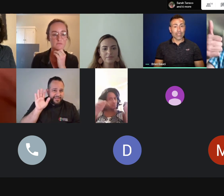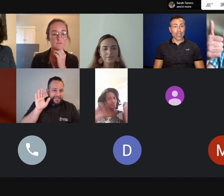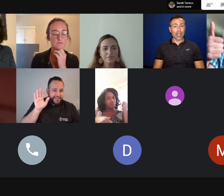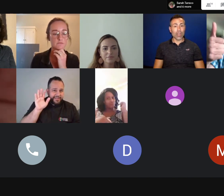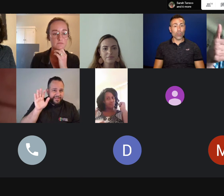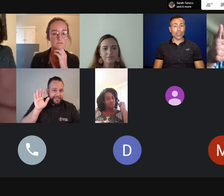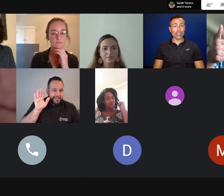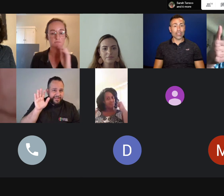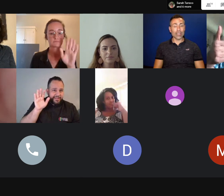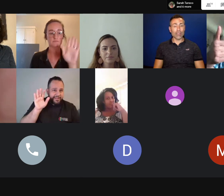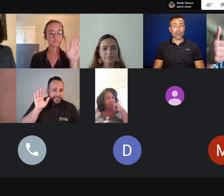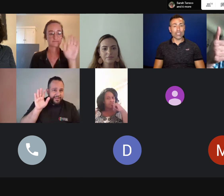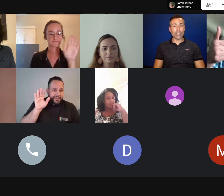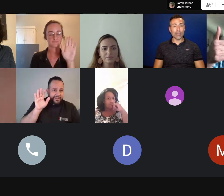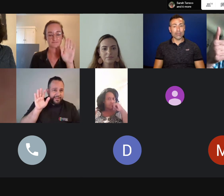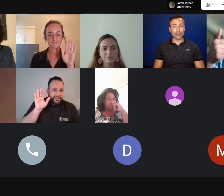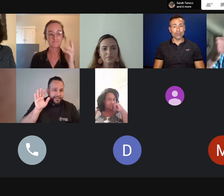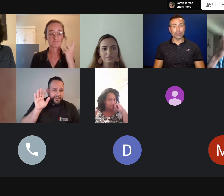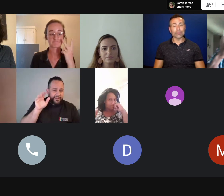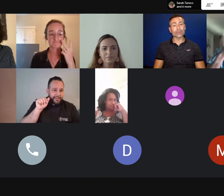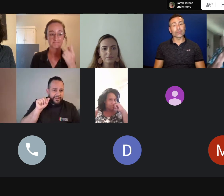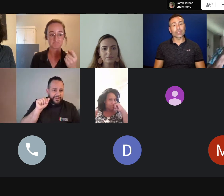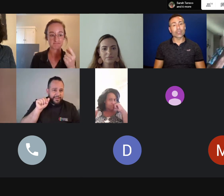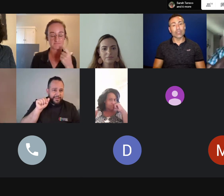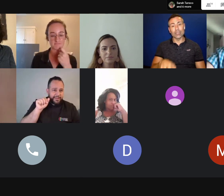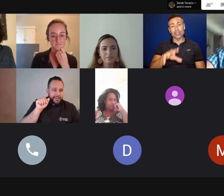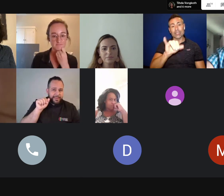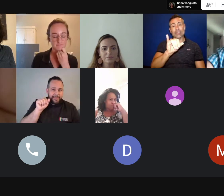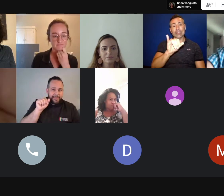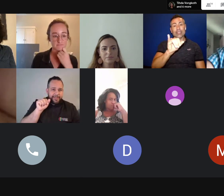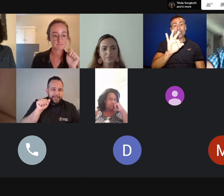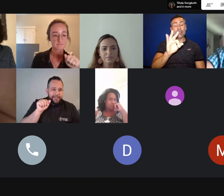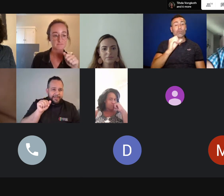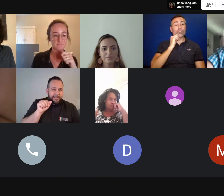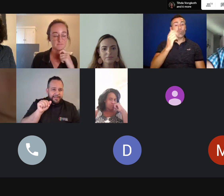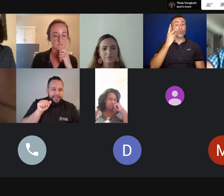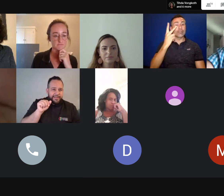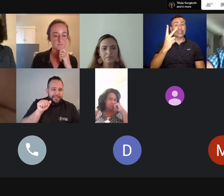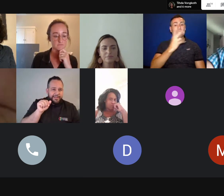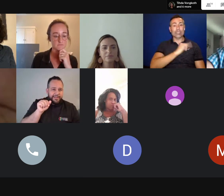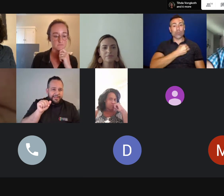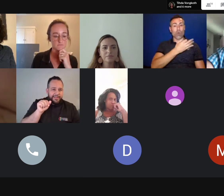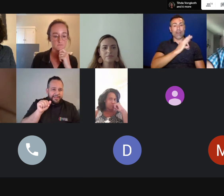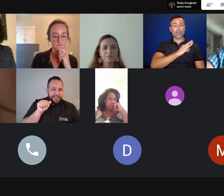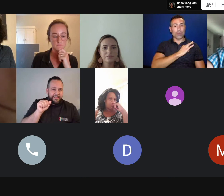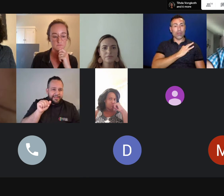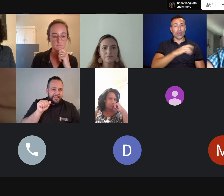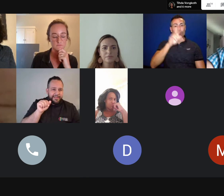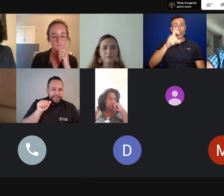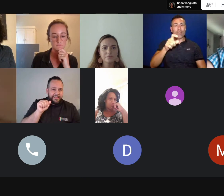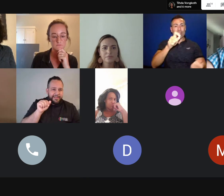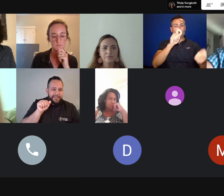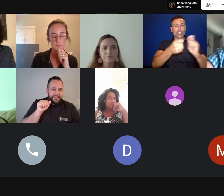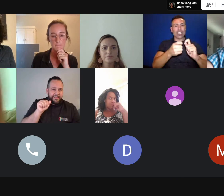It means that So can unless they everybody change see me? their, if you don't see Juan, just change your tiled